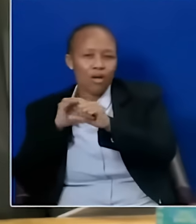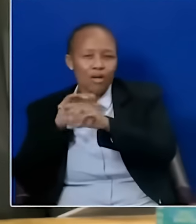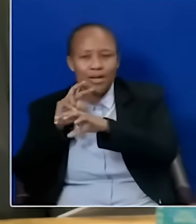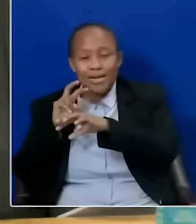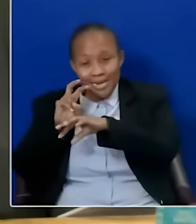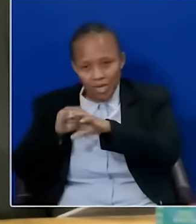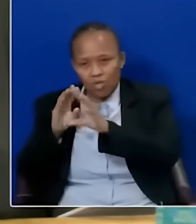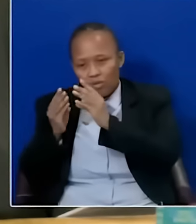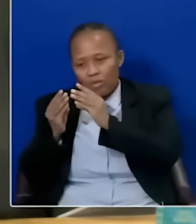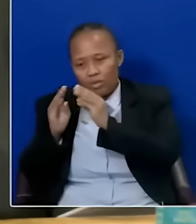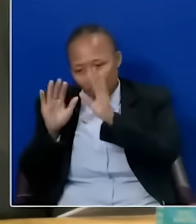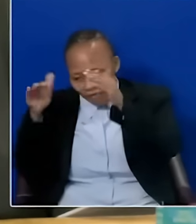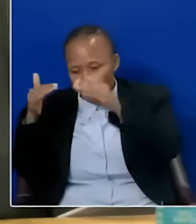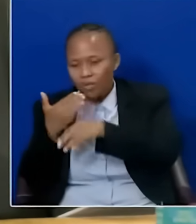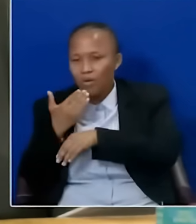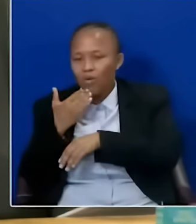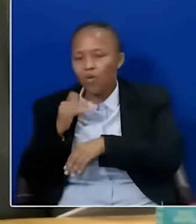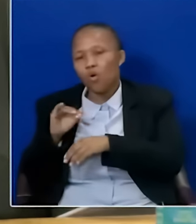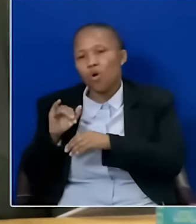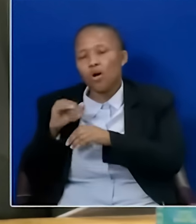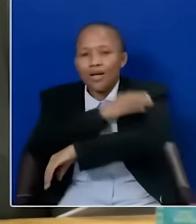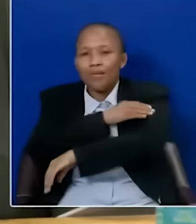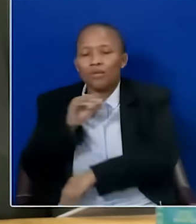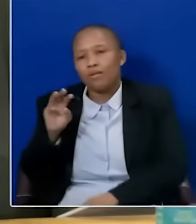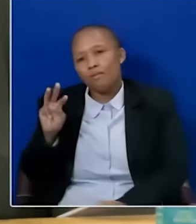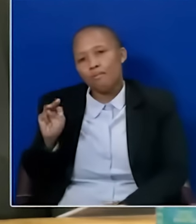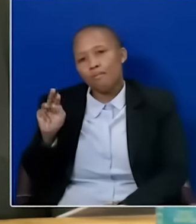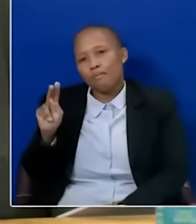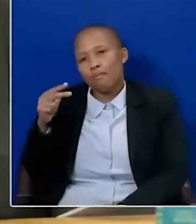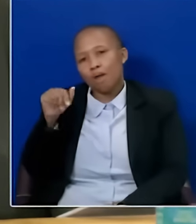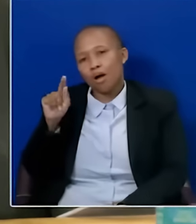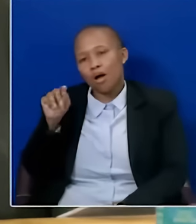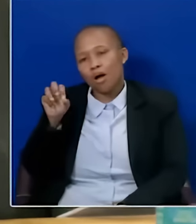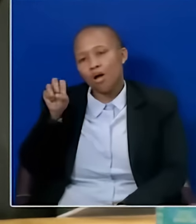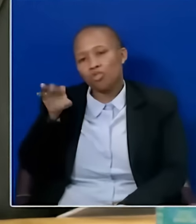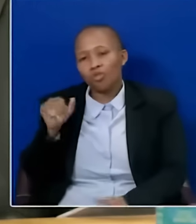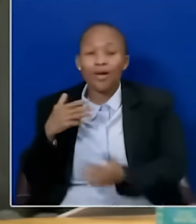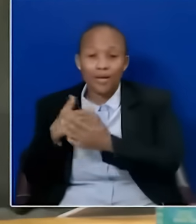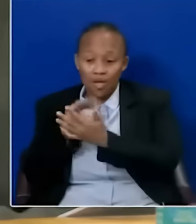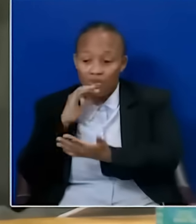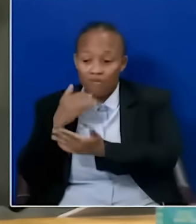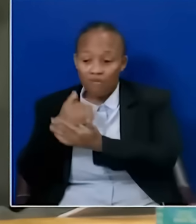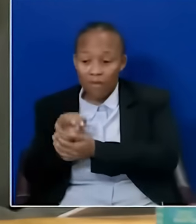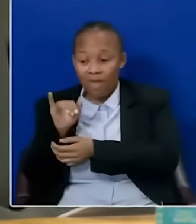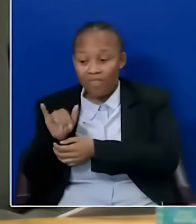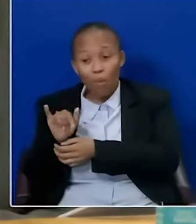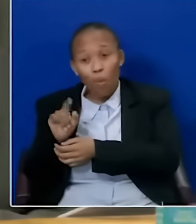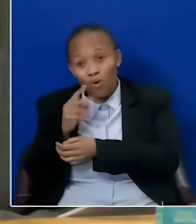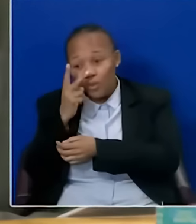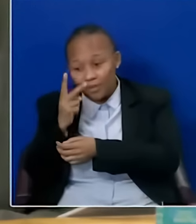who can actually confirm that that is in the case file today. Thank you.